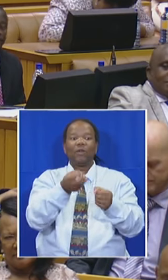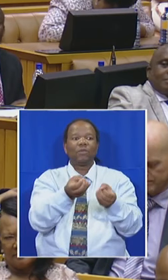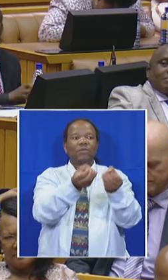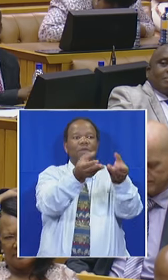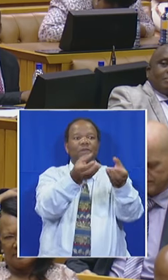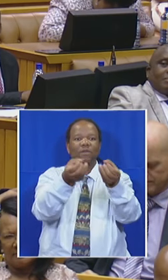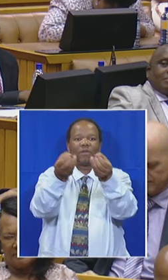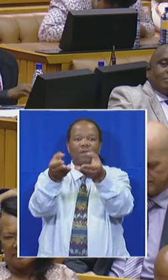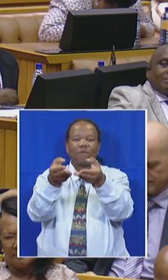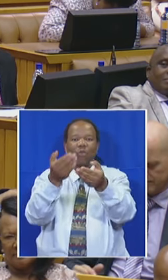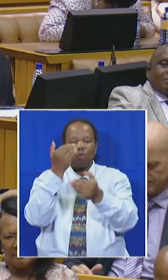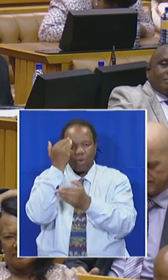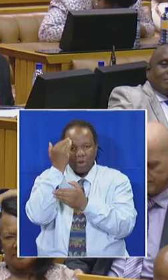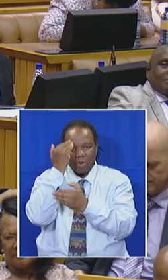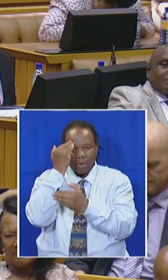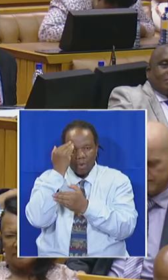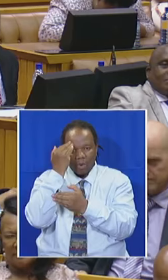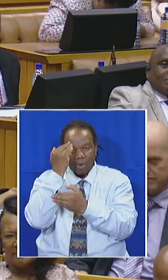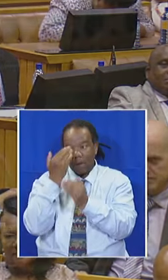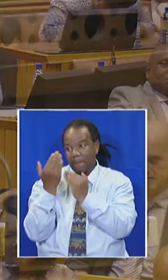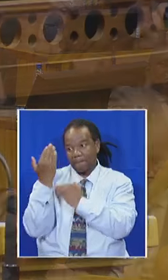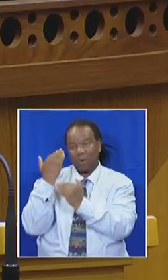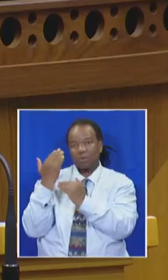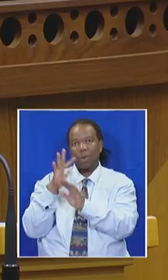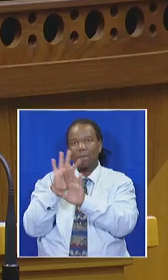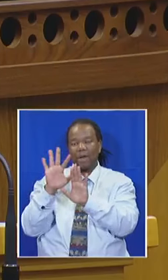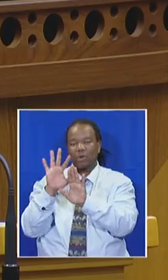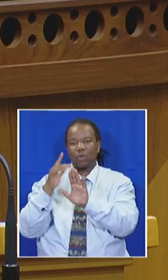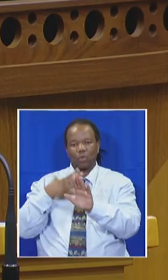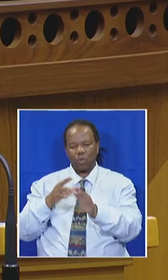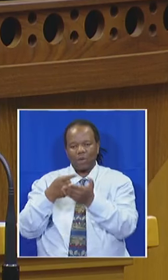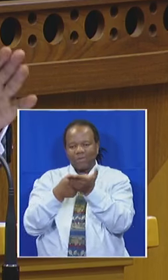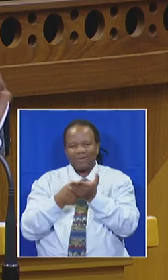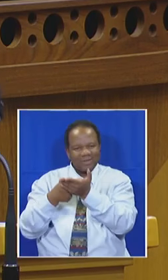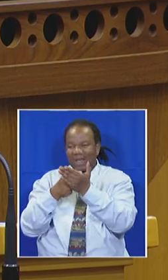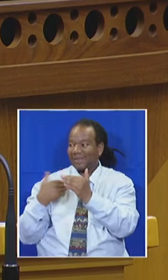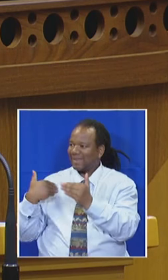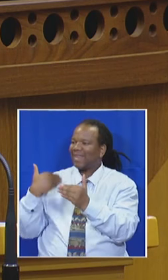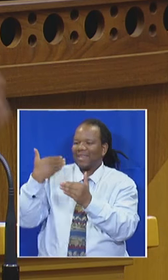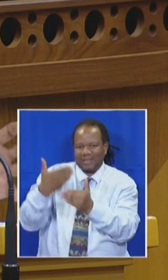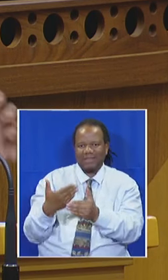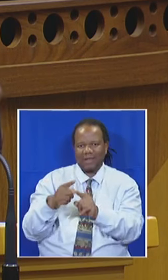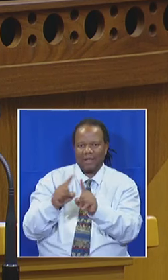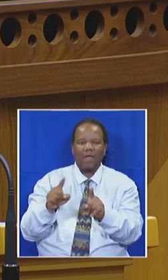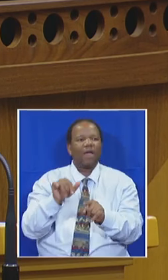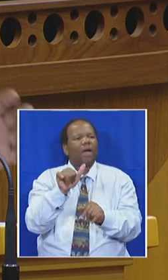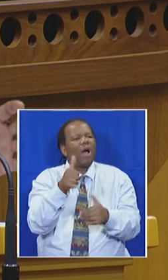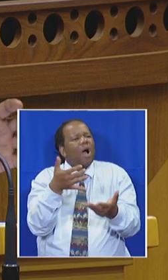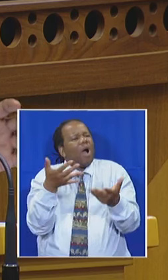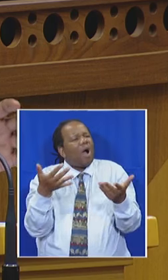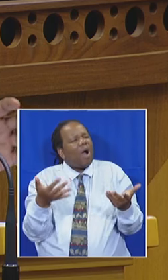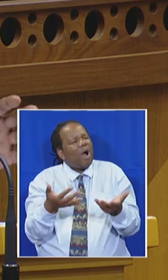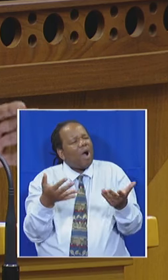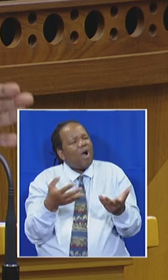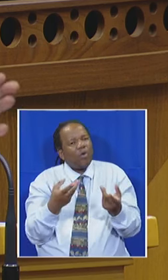And there are specific histories we know. We don't want to talk about that. That's why we just talk about correcting the